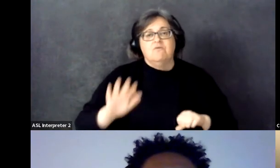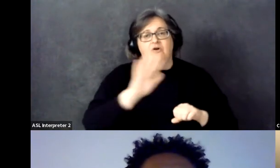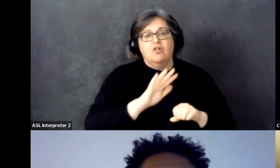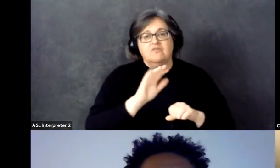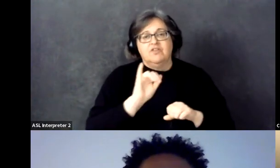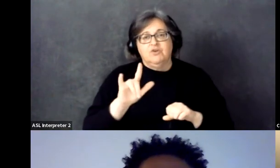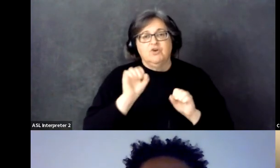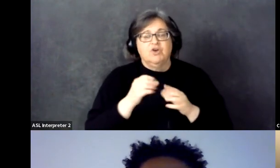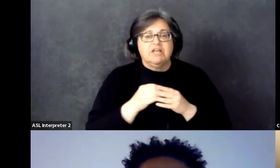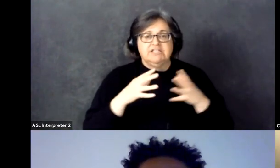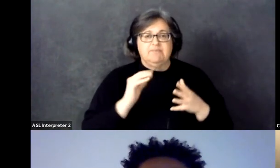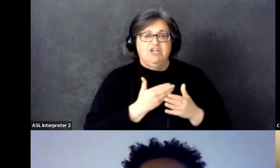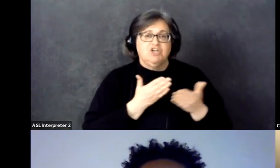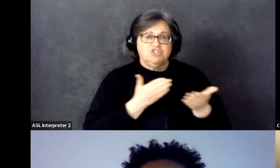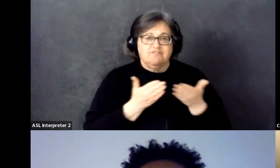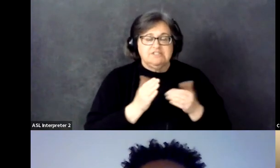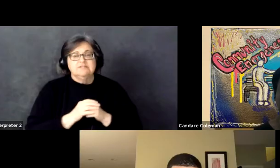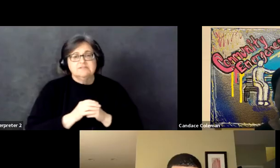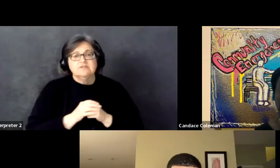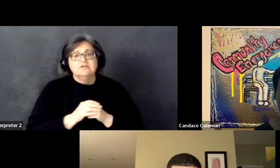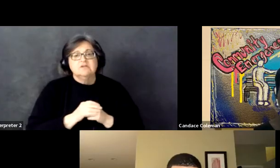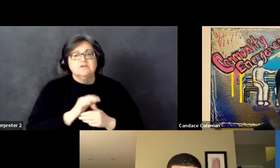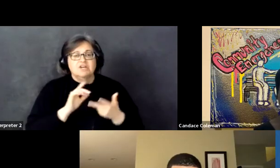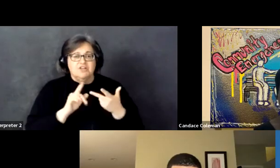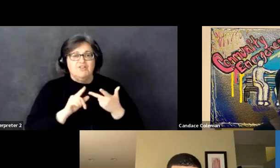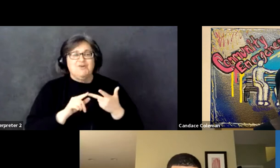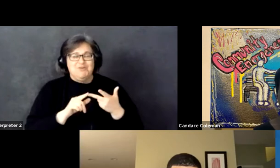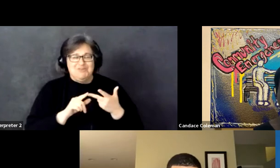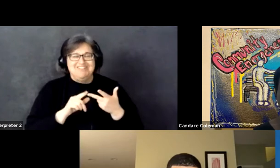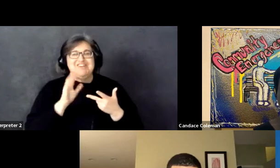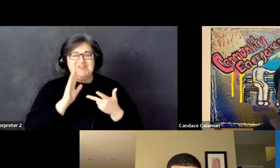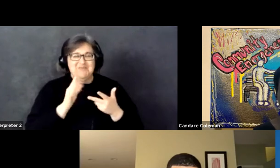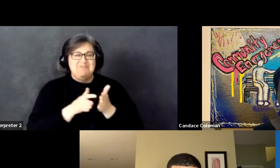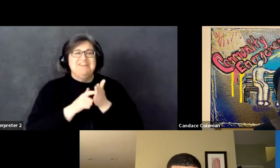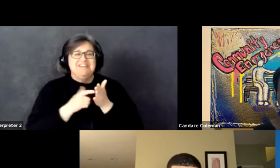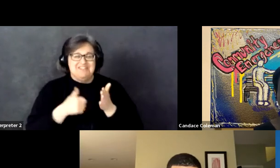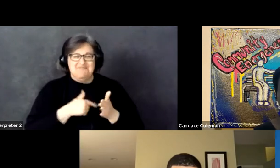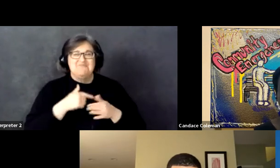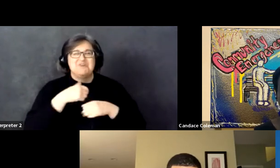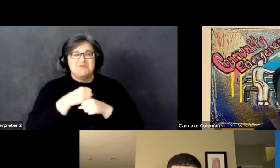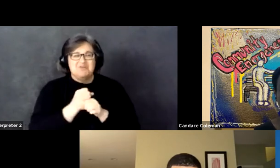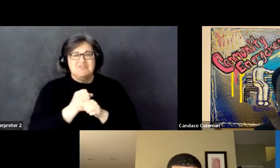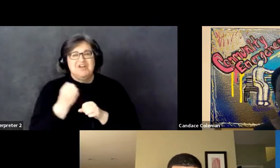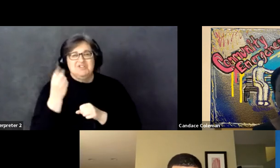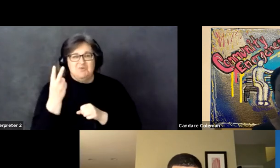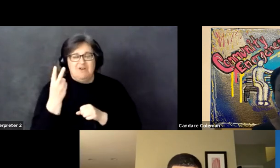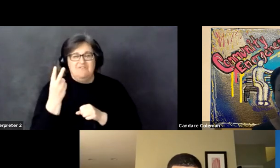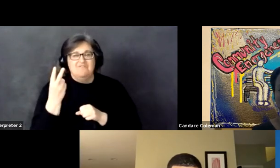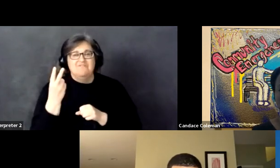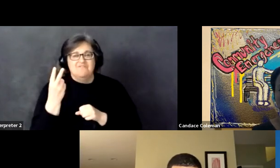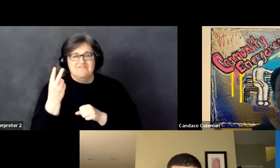we expand those services and supports. The third thing that it does is that it mandates that we create 12